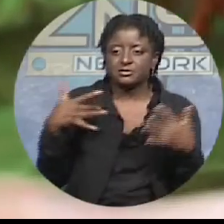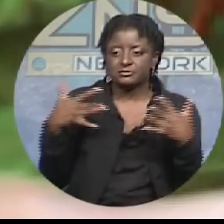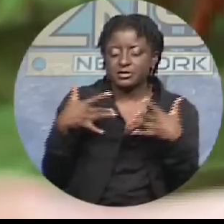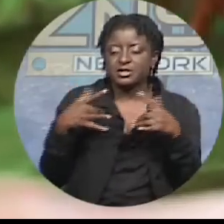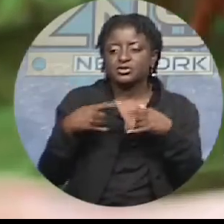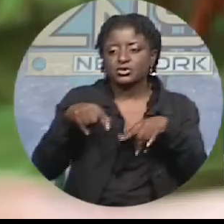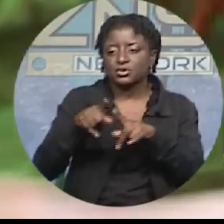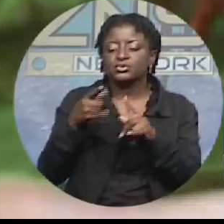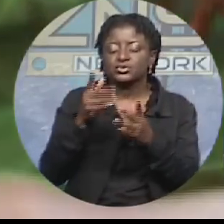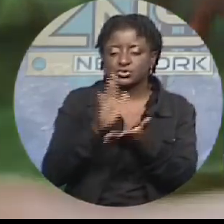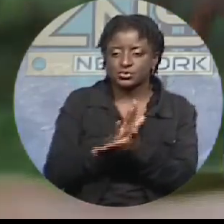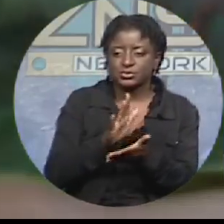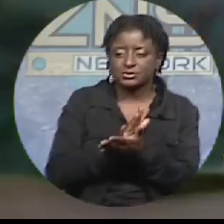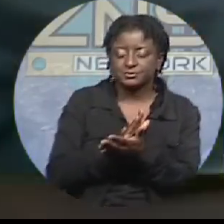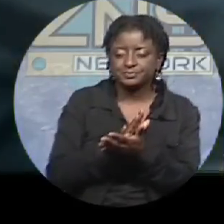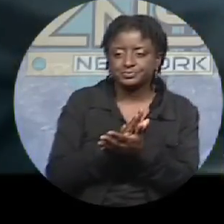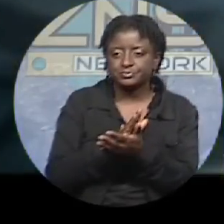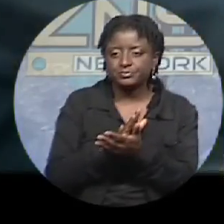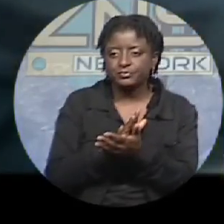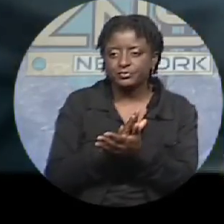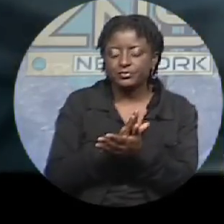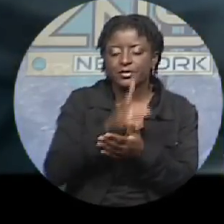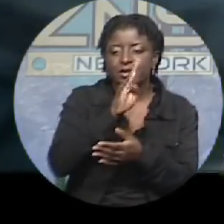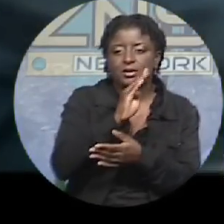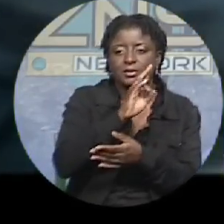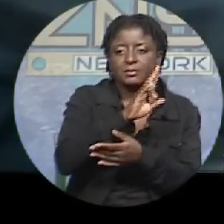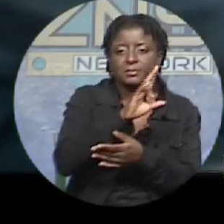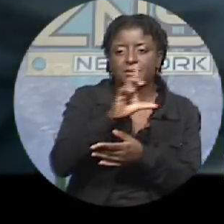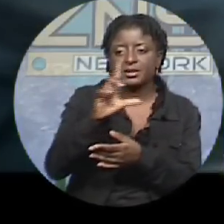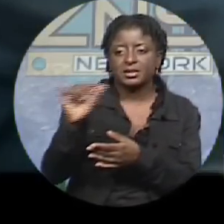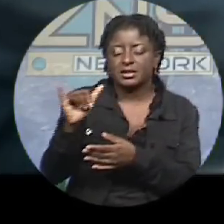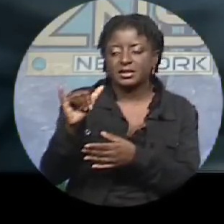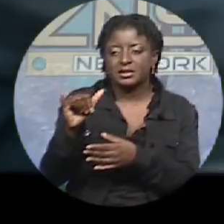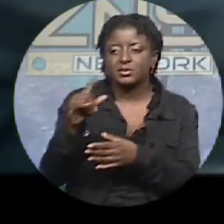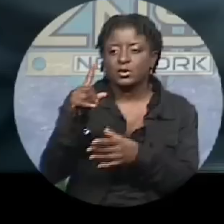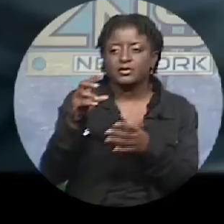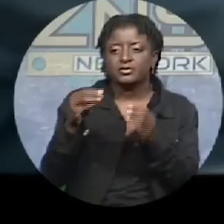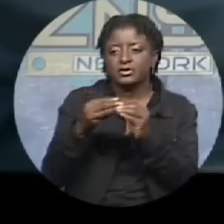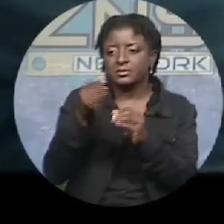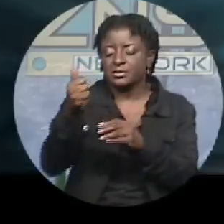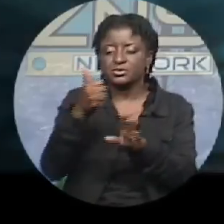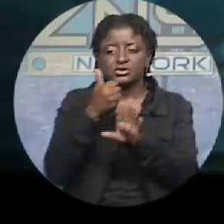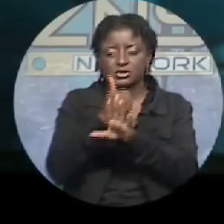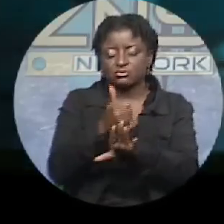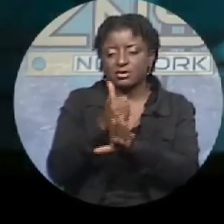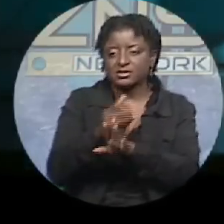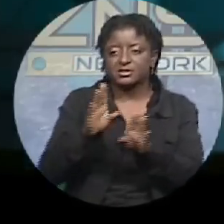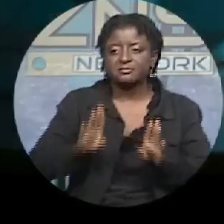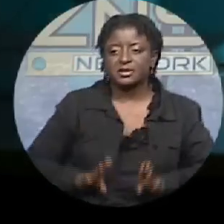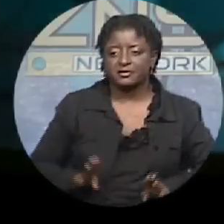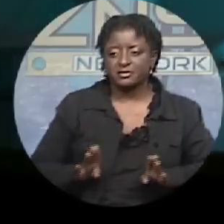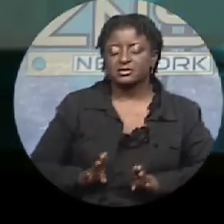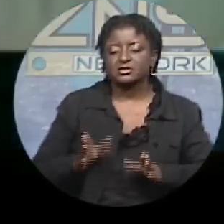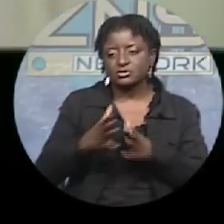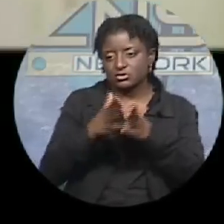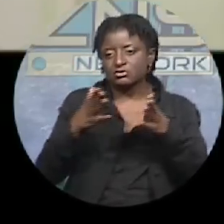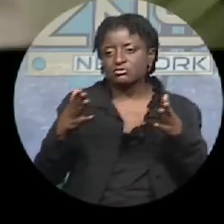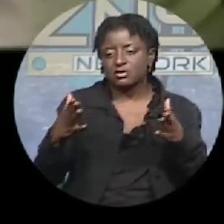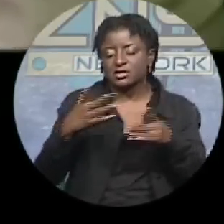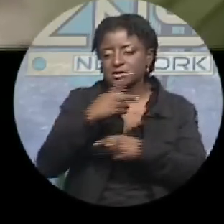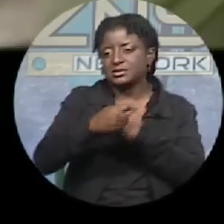the most aggressive behaviors committed by students, and we're told that the greatest form of bullying is through verbal, physical, and